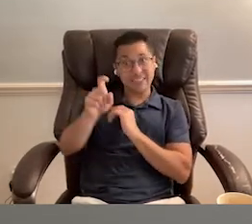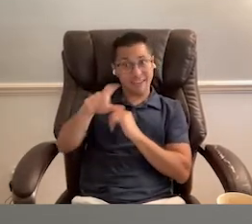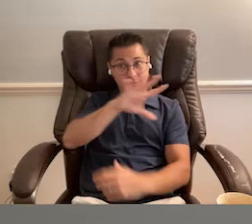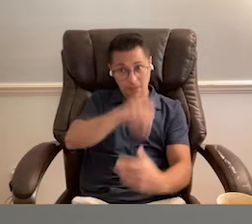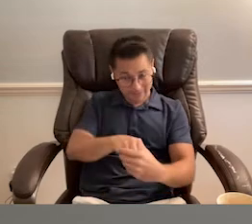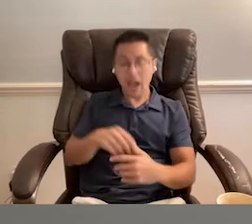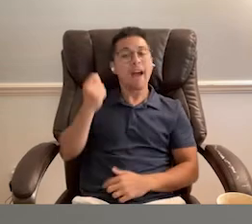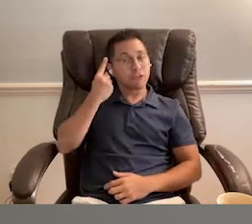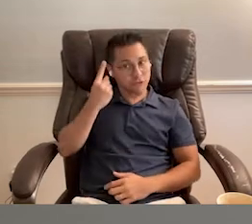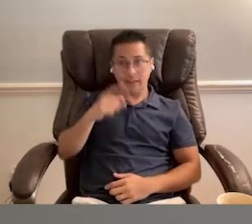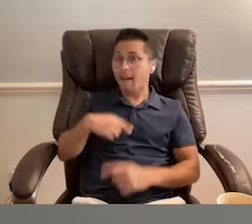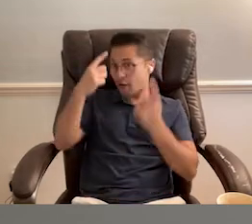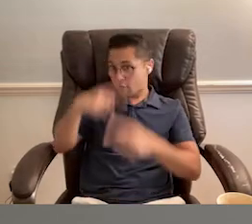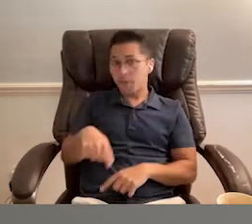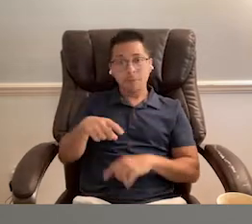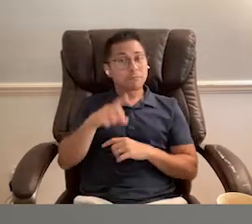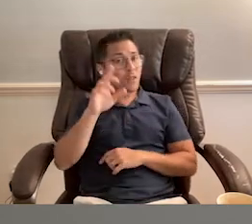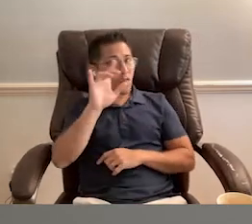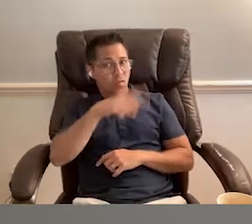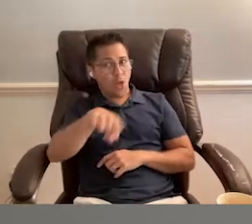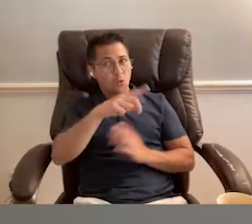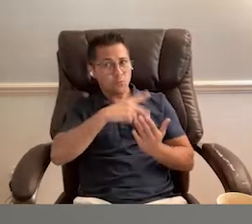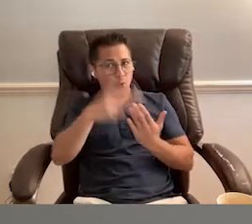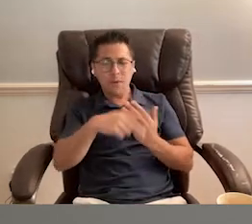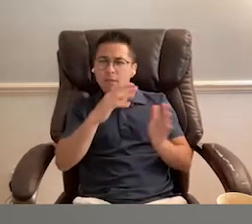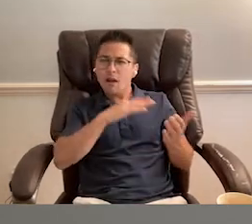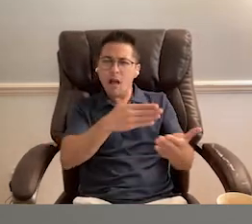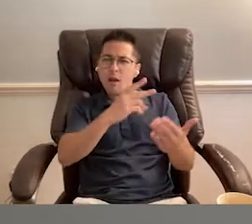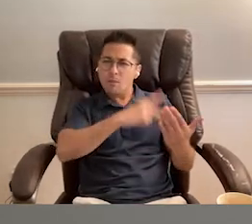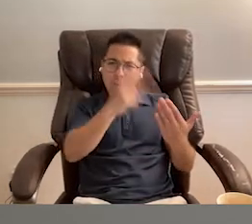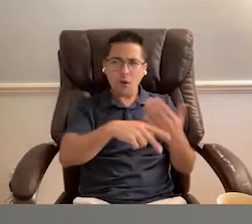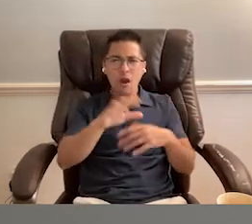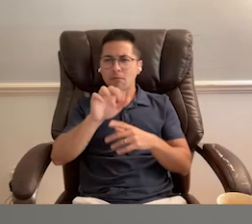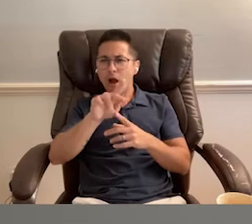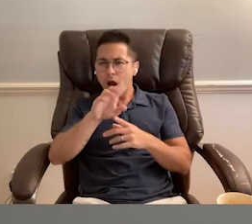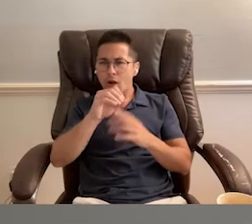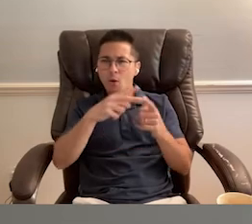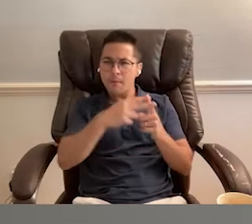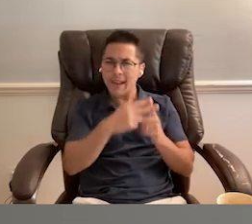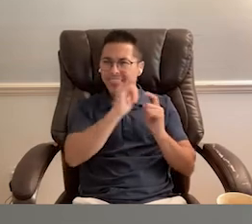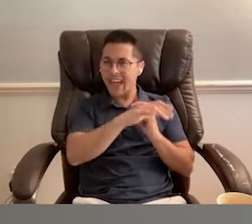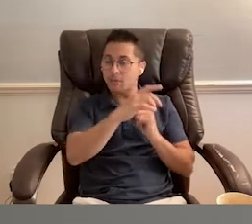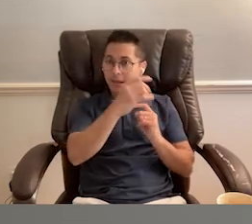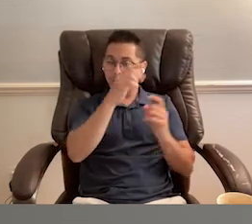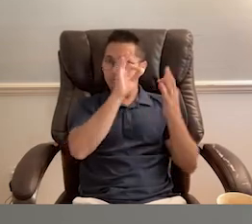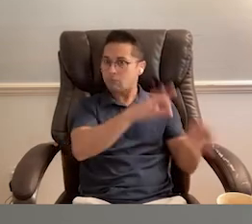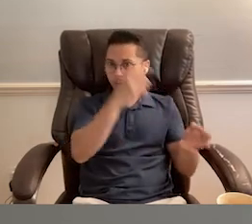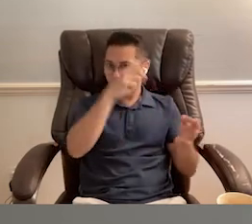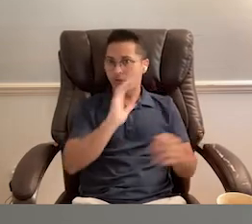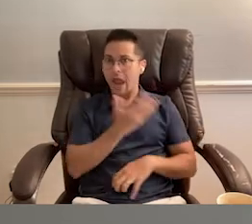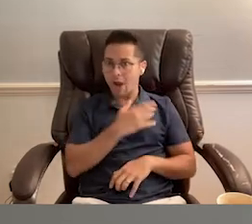what you're saying. So Those programs, the culinary programs, the auto mechanic Yeah. programs, those would be ideal for our